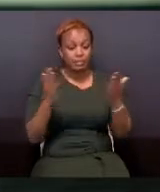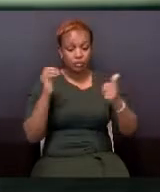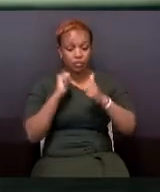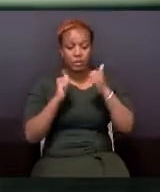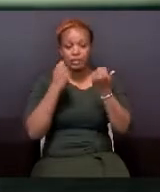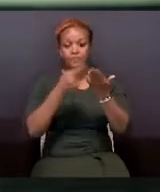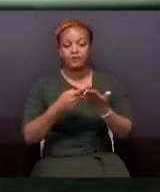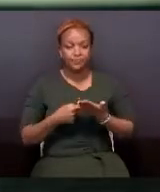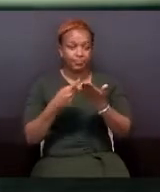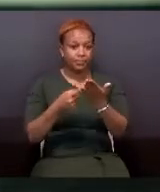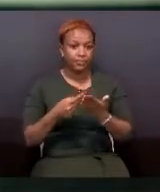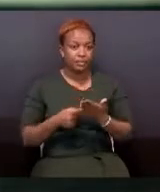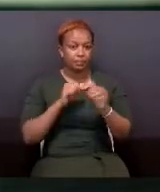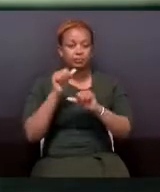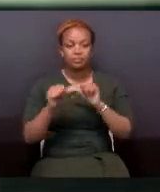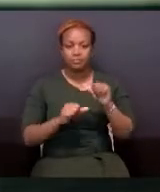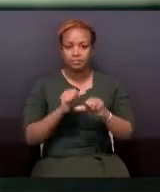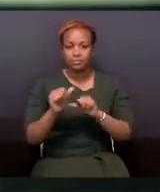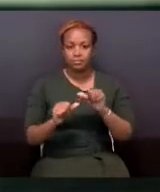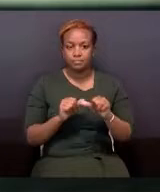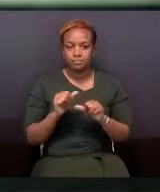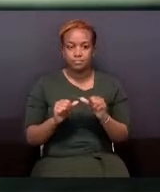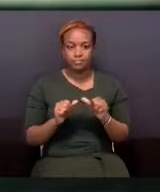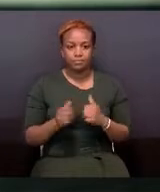very reasons why there is this summit.